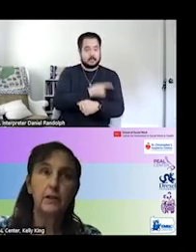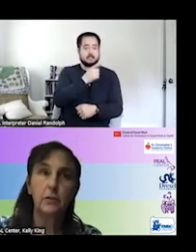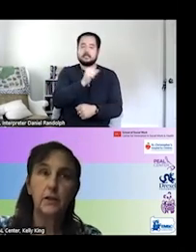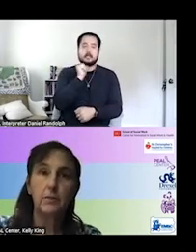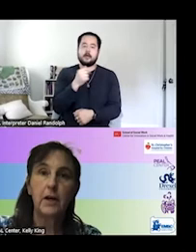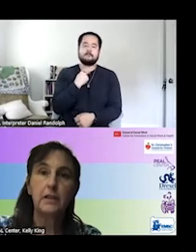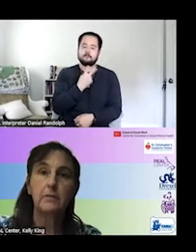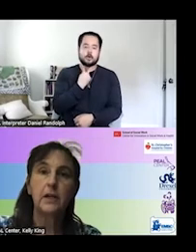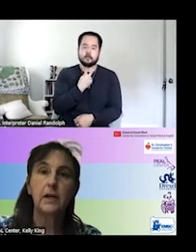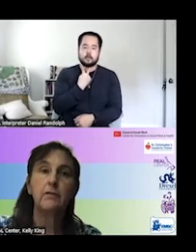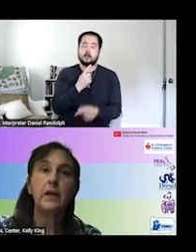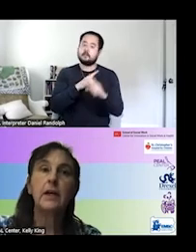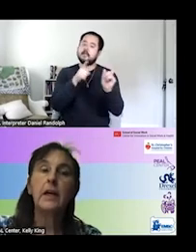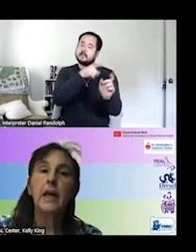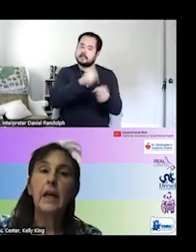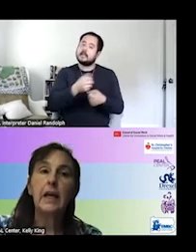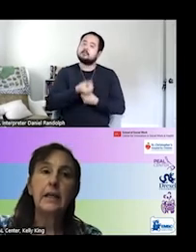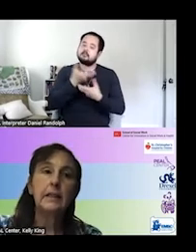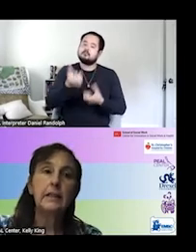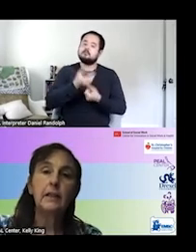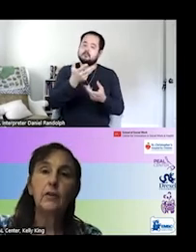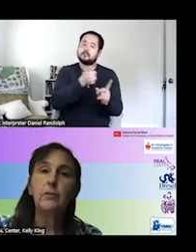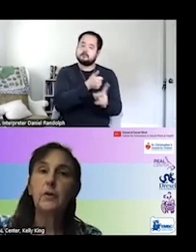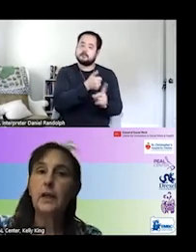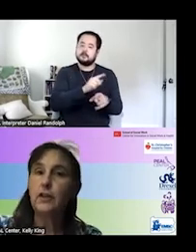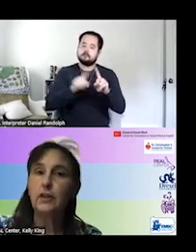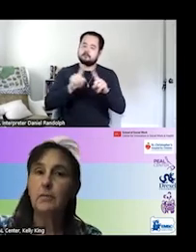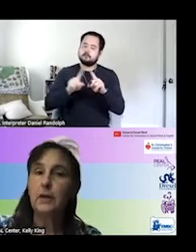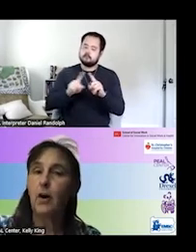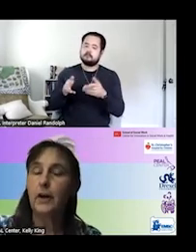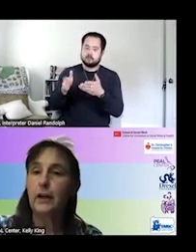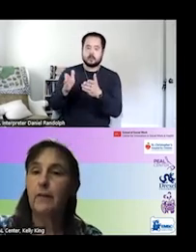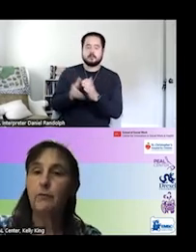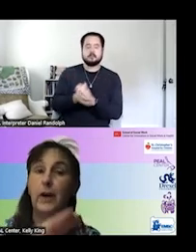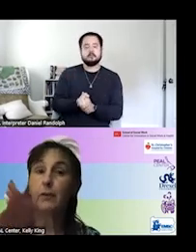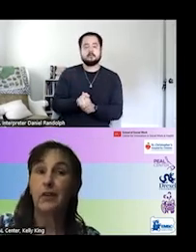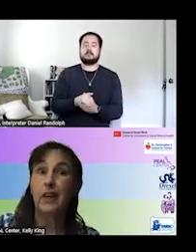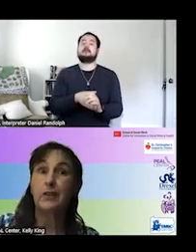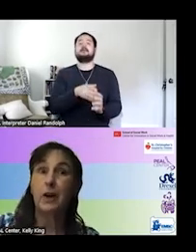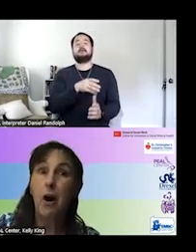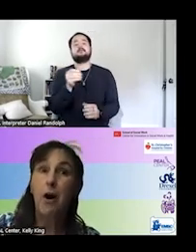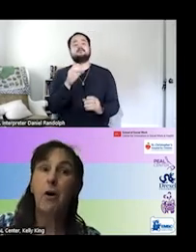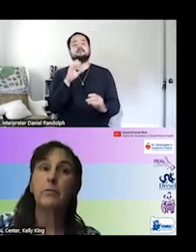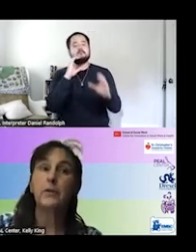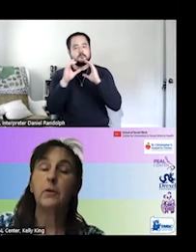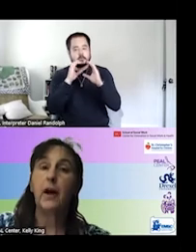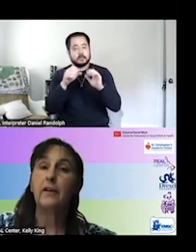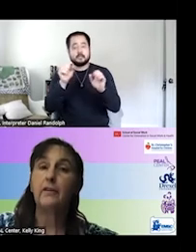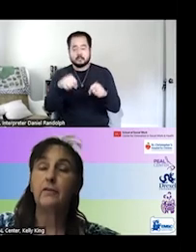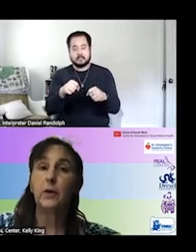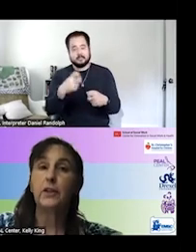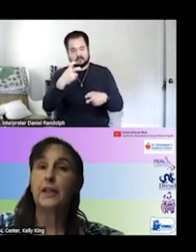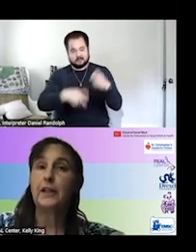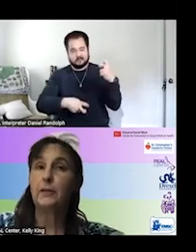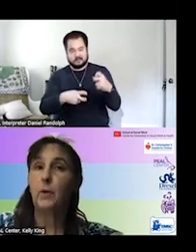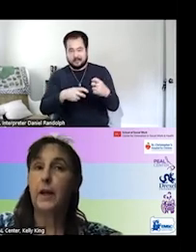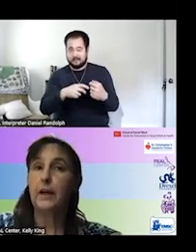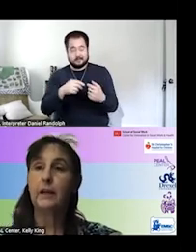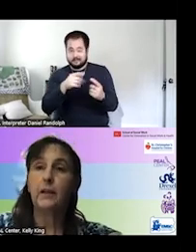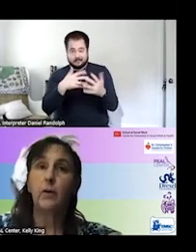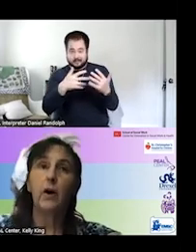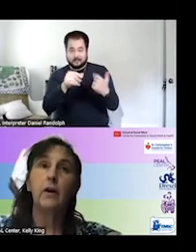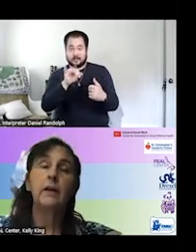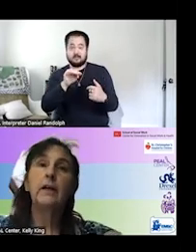different ways to express himself. And, communication can be hard enough when everything is calm. So unfortunately,